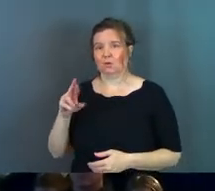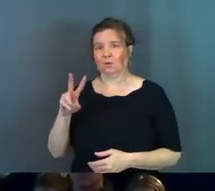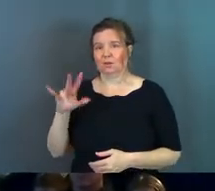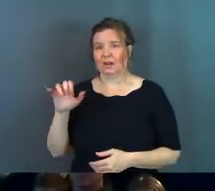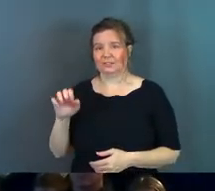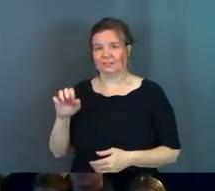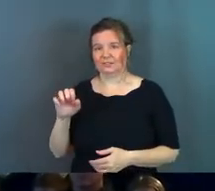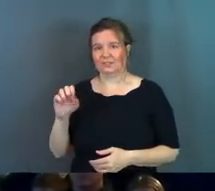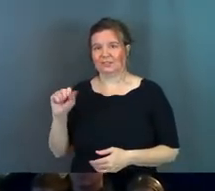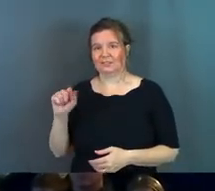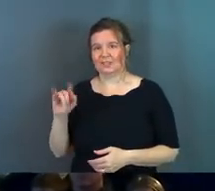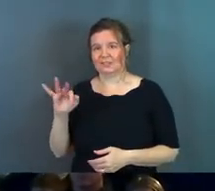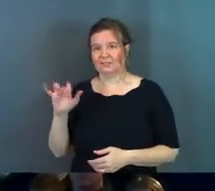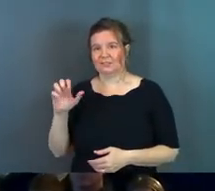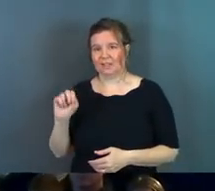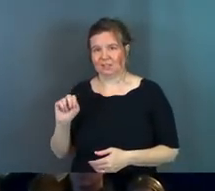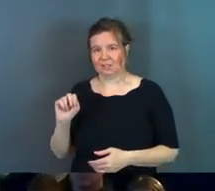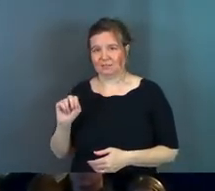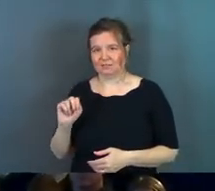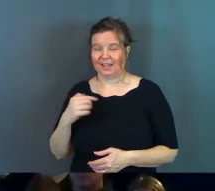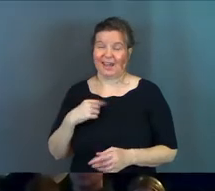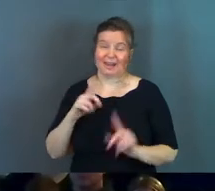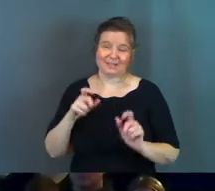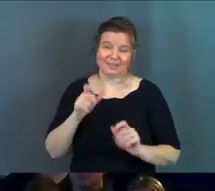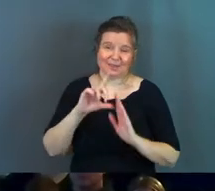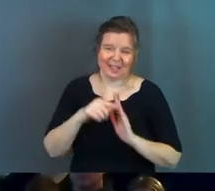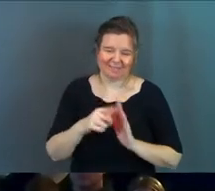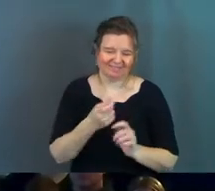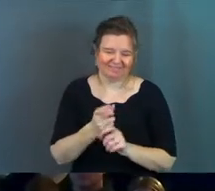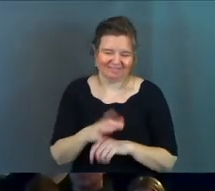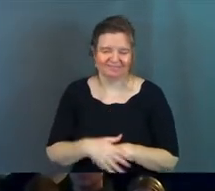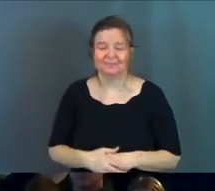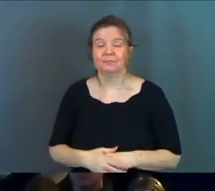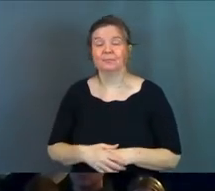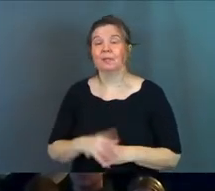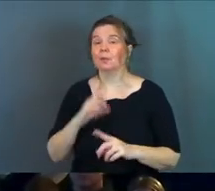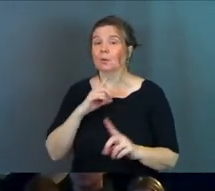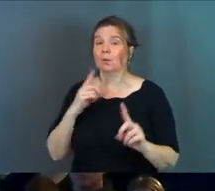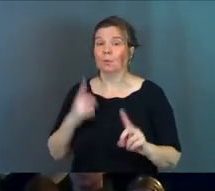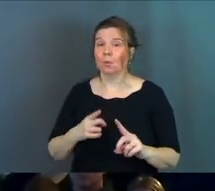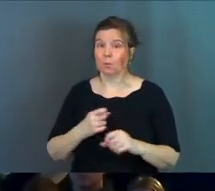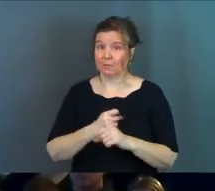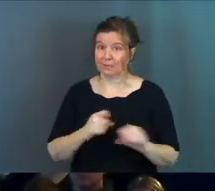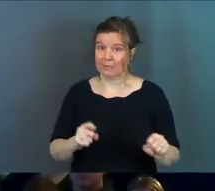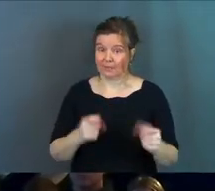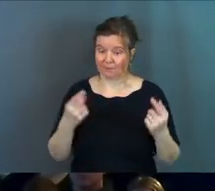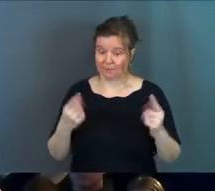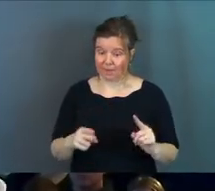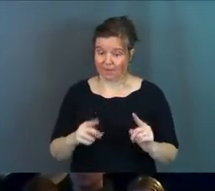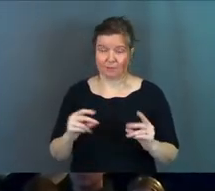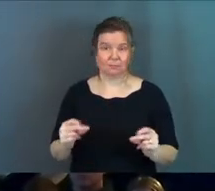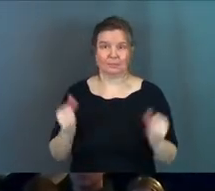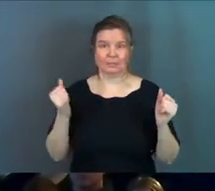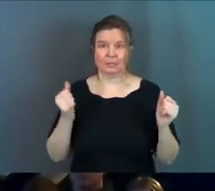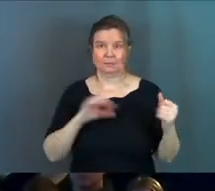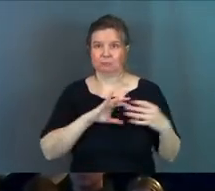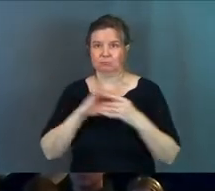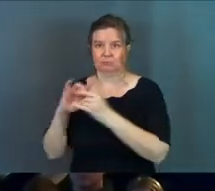at all. Not at all. Here's the point. When you get saved, you're saved